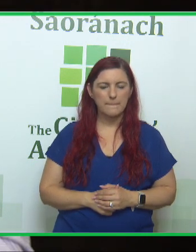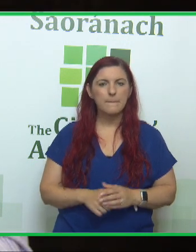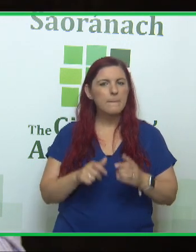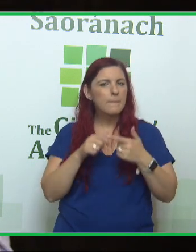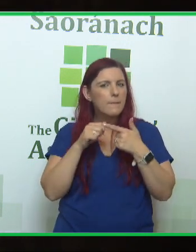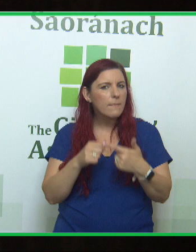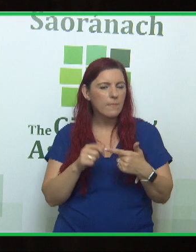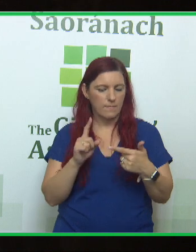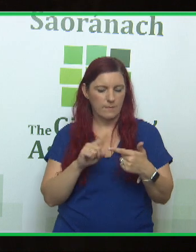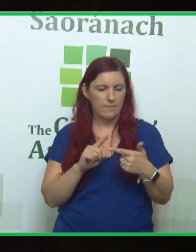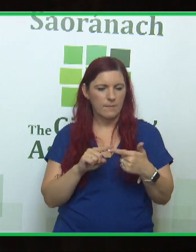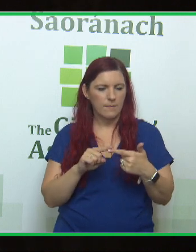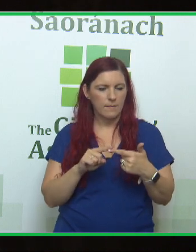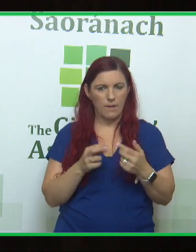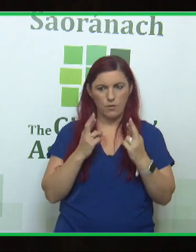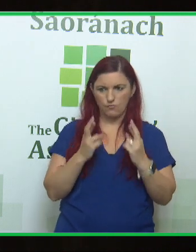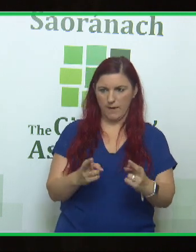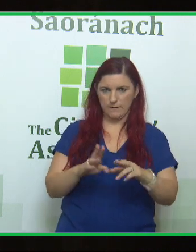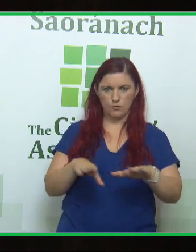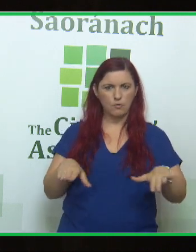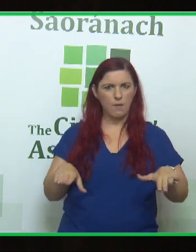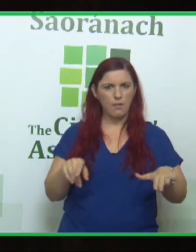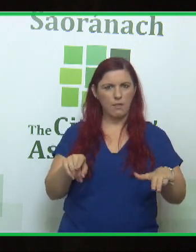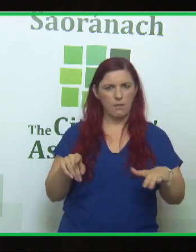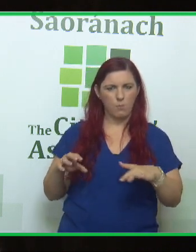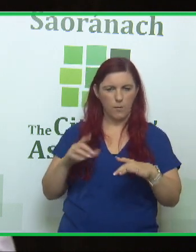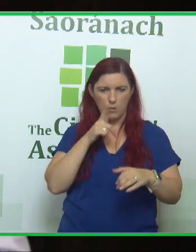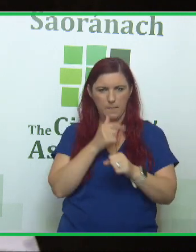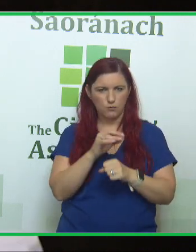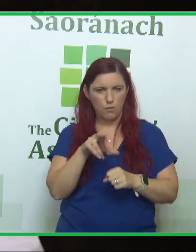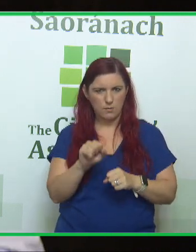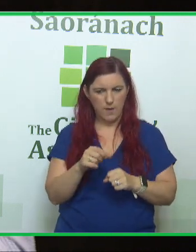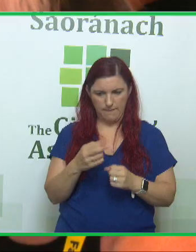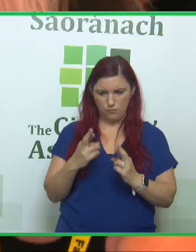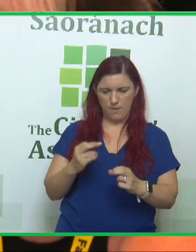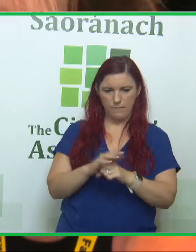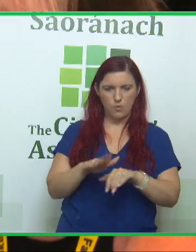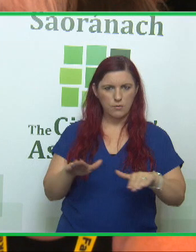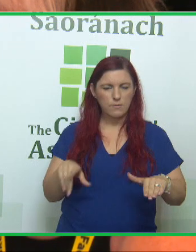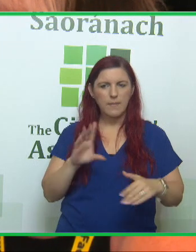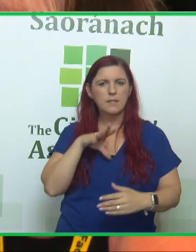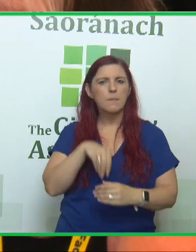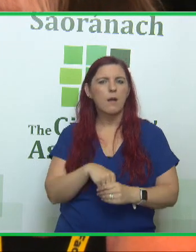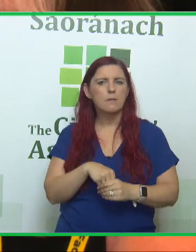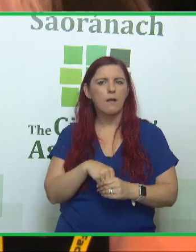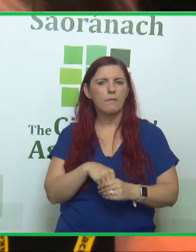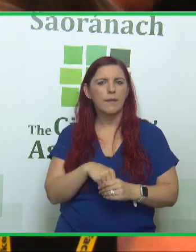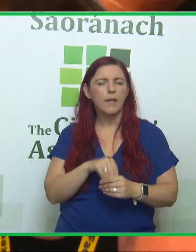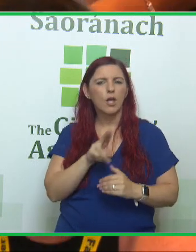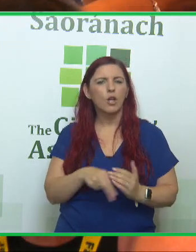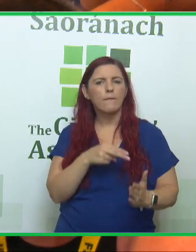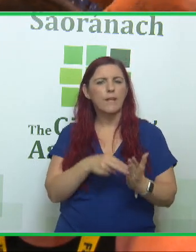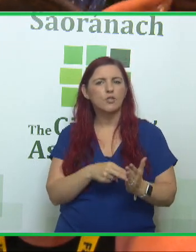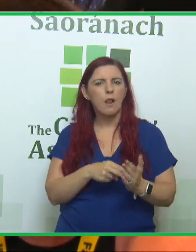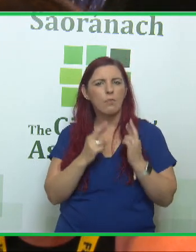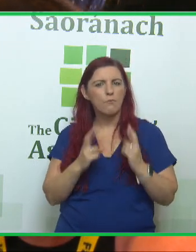right for children related to drugs, and that's part of the Convention on the Rights of Children. And